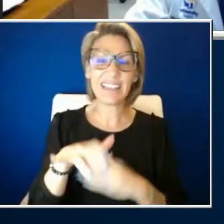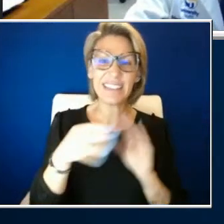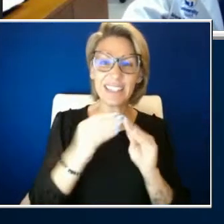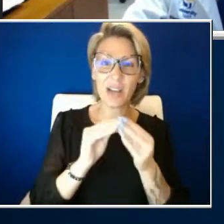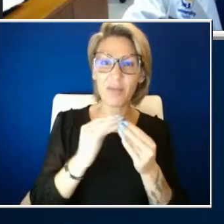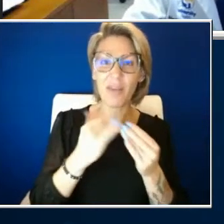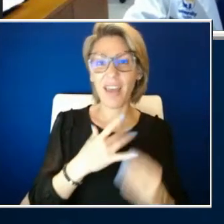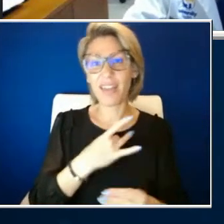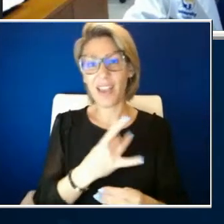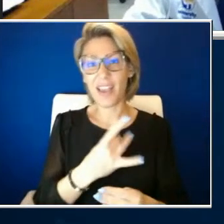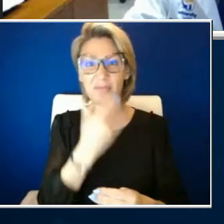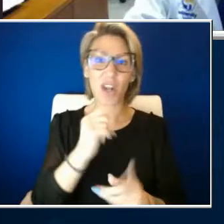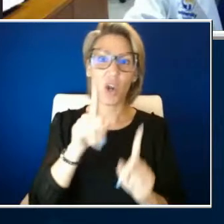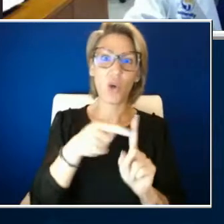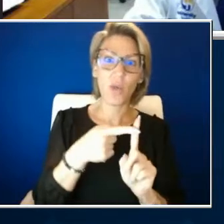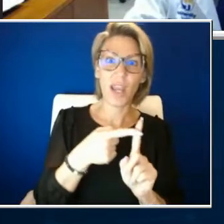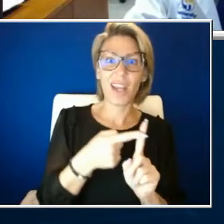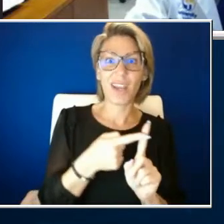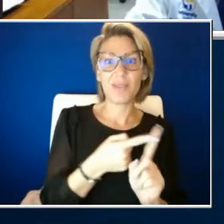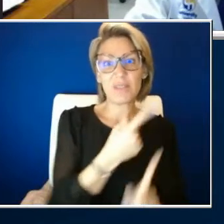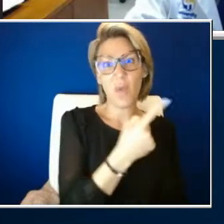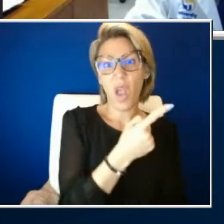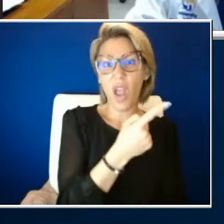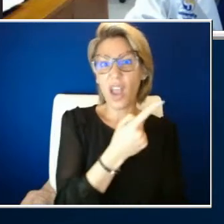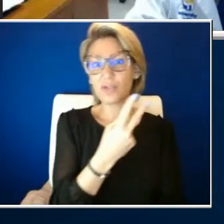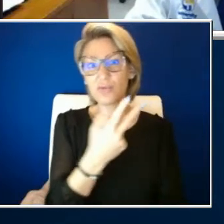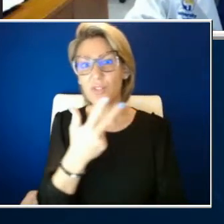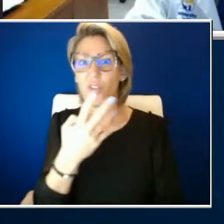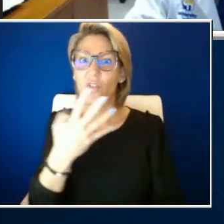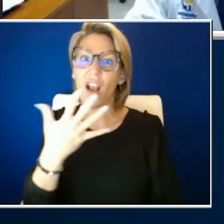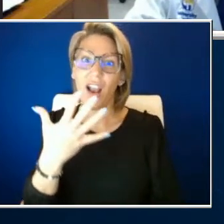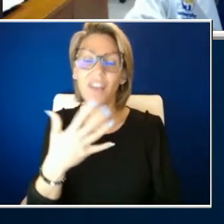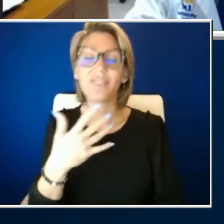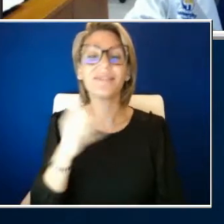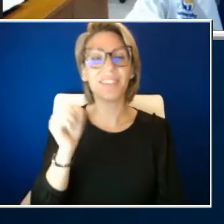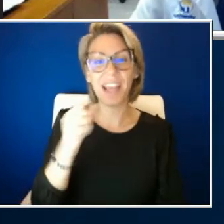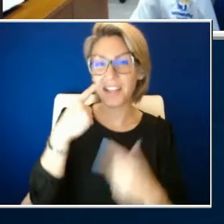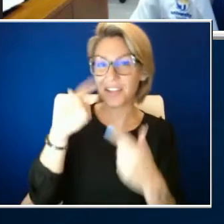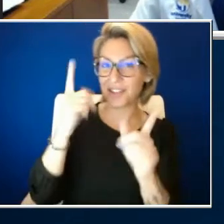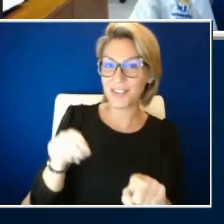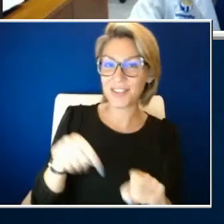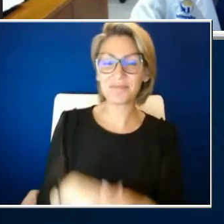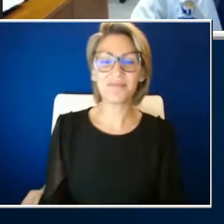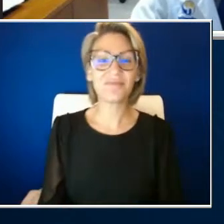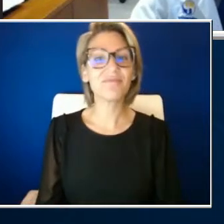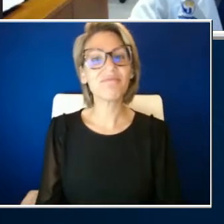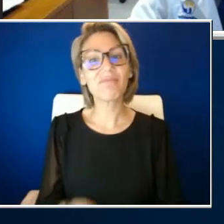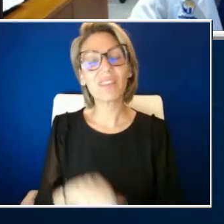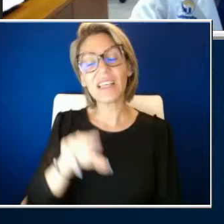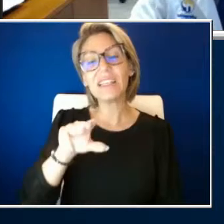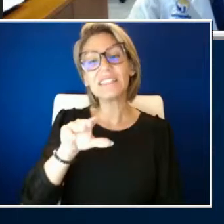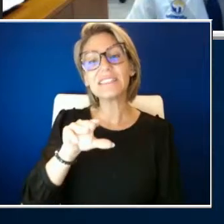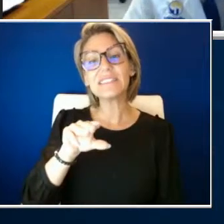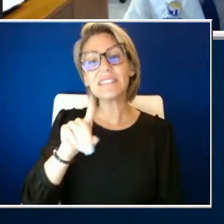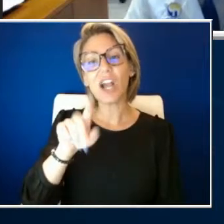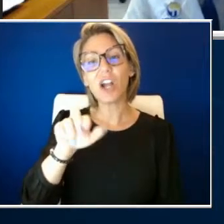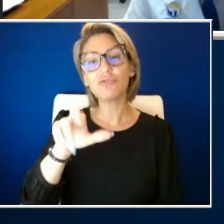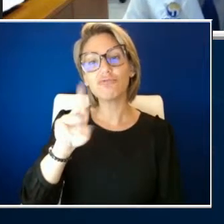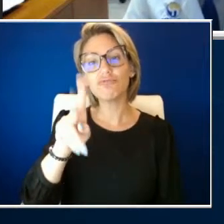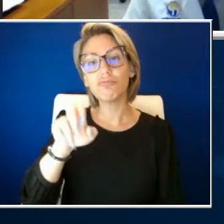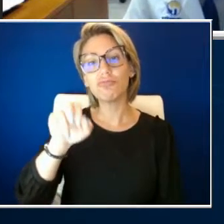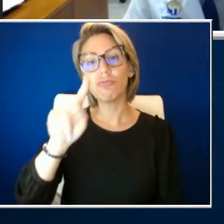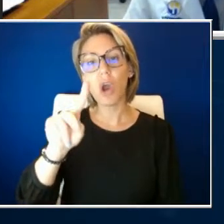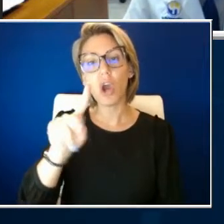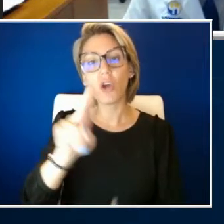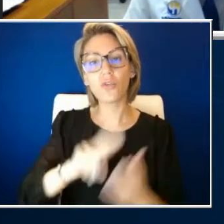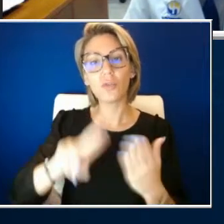about you? I agree. Yeah, that was a lot better. Okay, Dr. Mark Steele, Executive Chief Clinical Officer, University Health. How are things